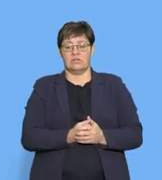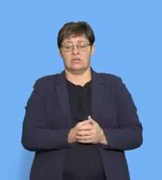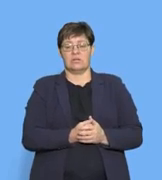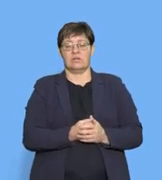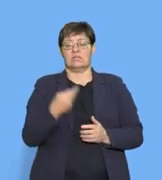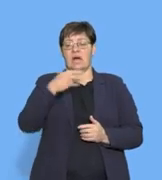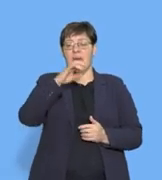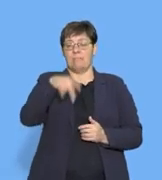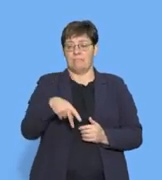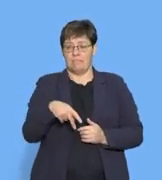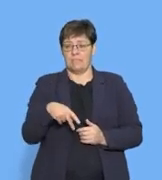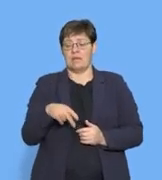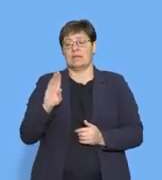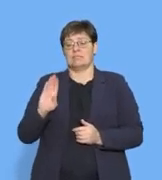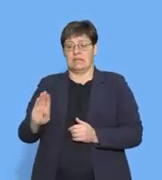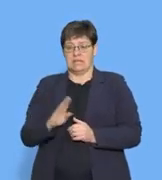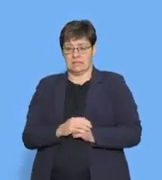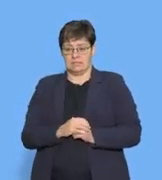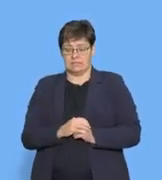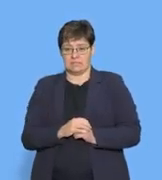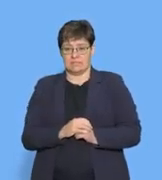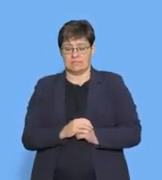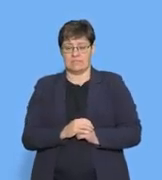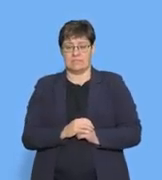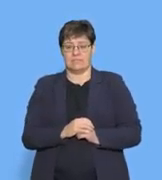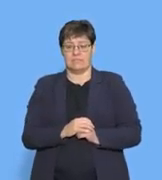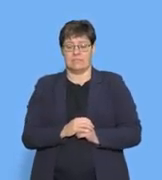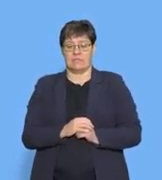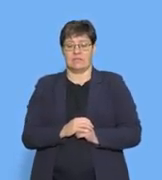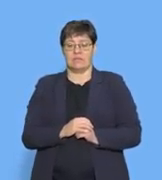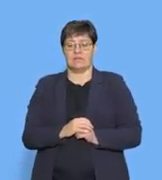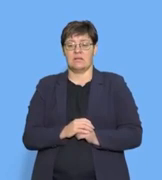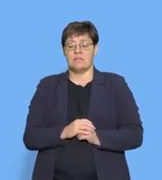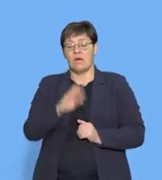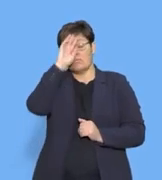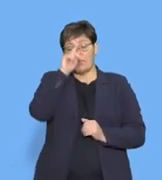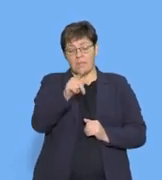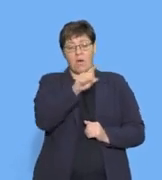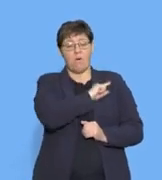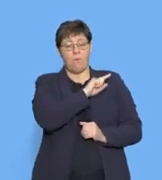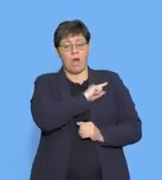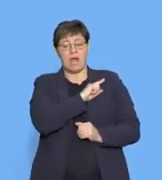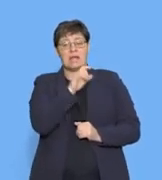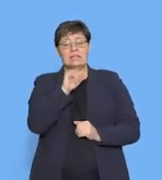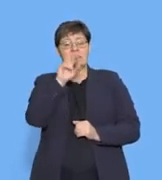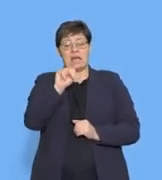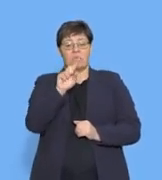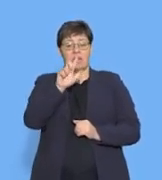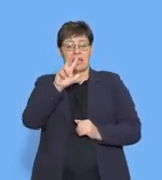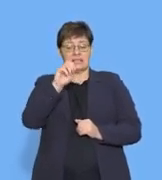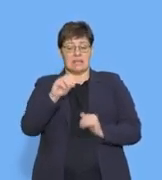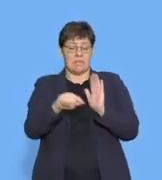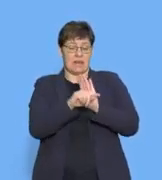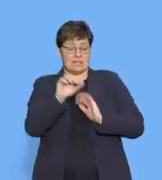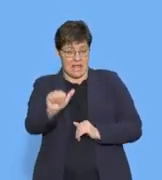was H, and our hypotenuse in this triangle was B. And then we have to remember